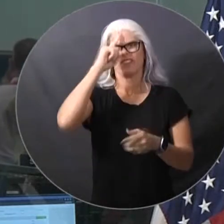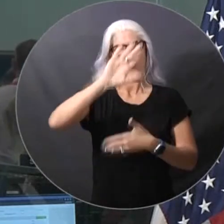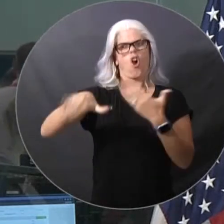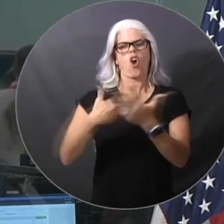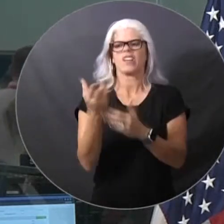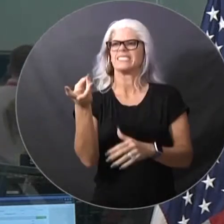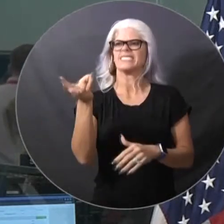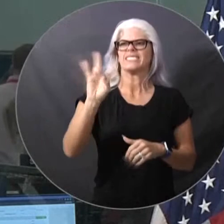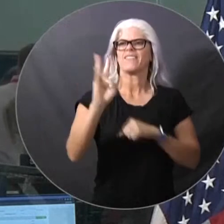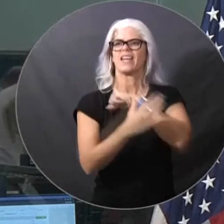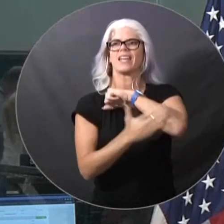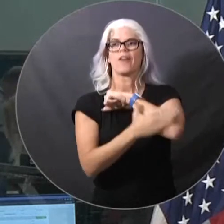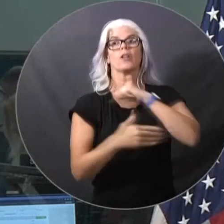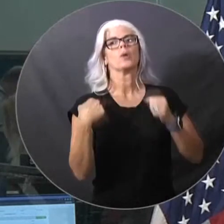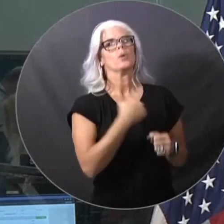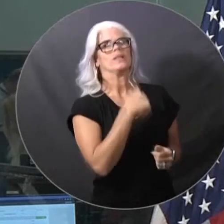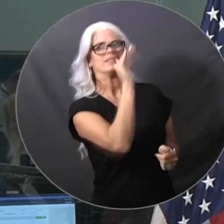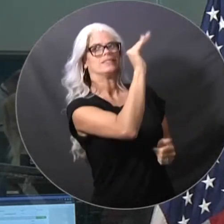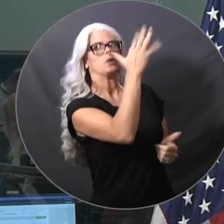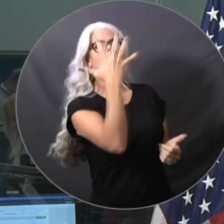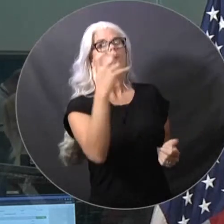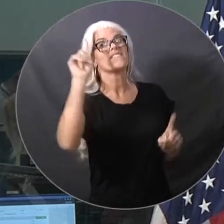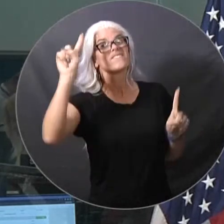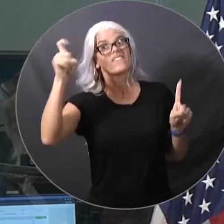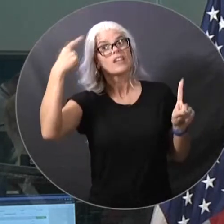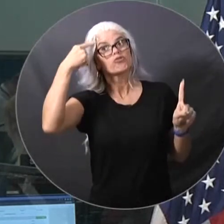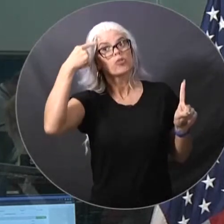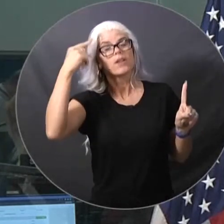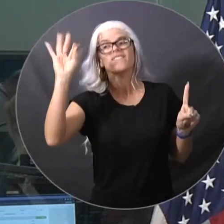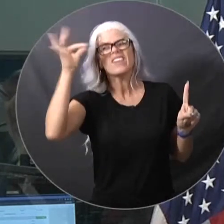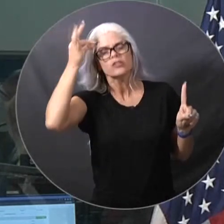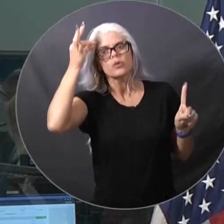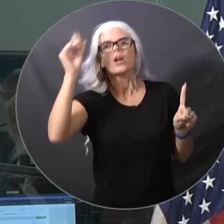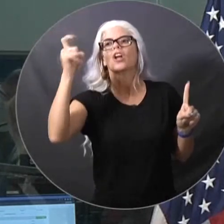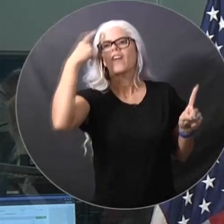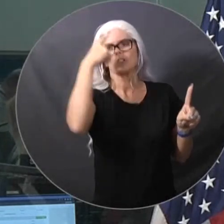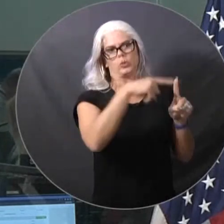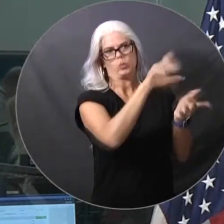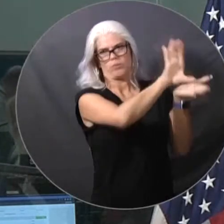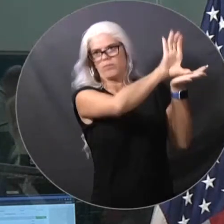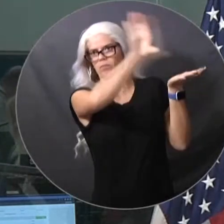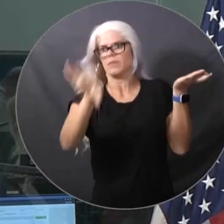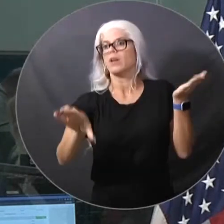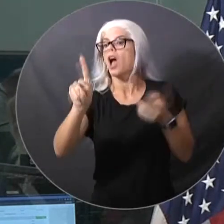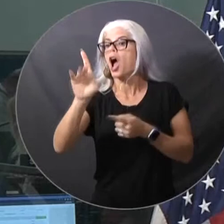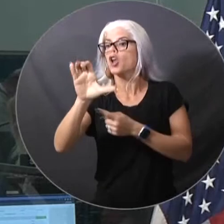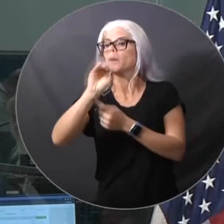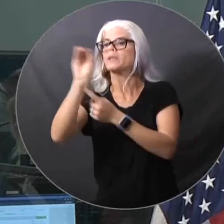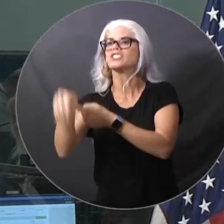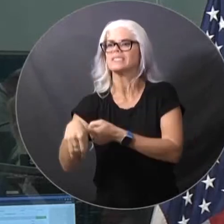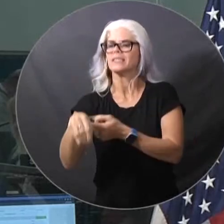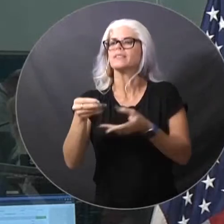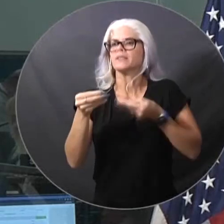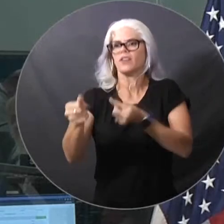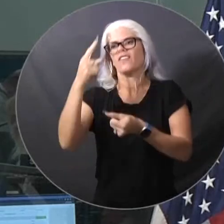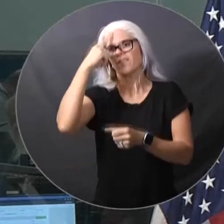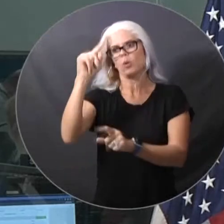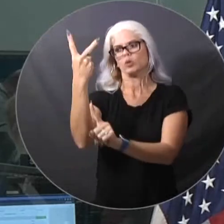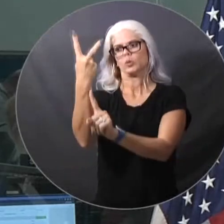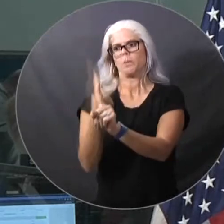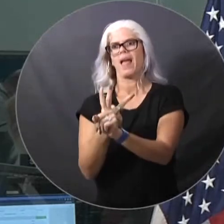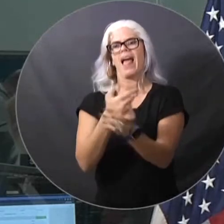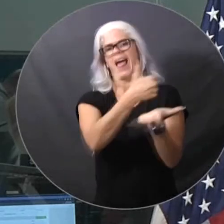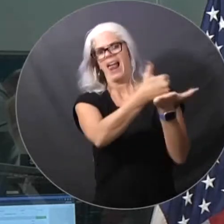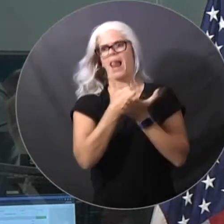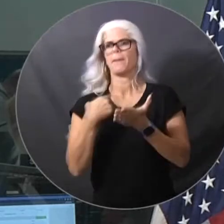100% reimbursement up front for 60 days to ensure that we can quickly move forward into this response and recovery phase. And I